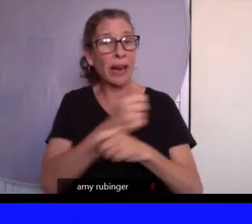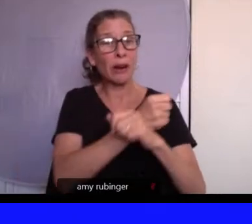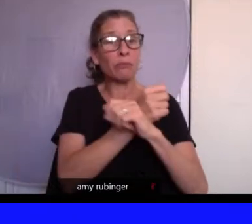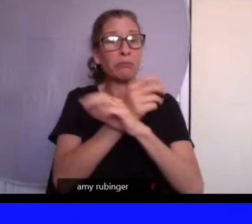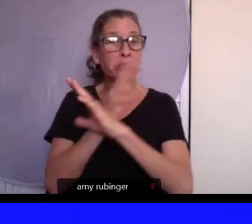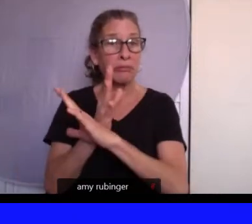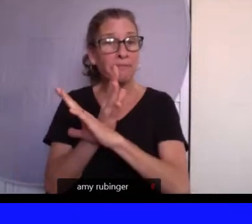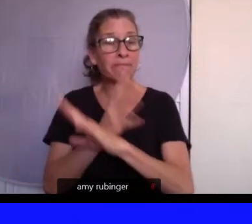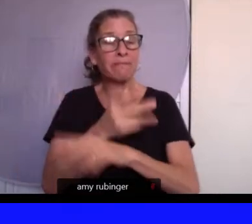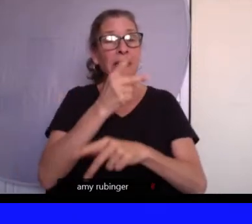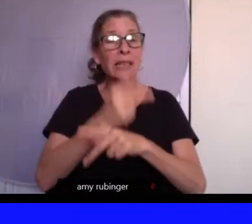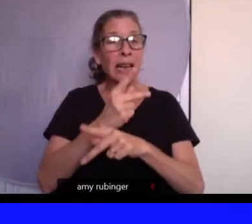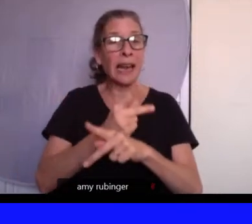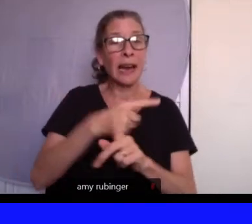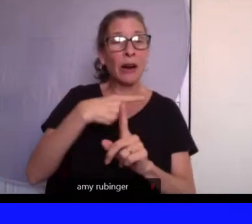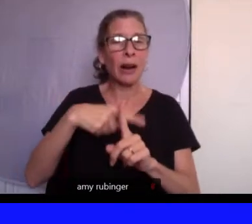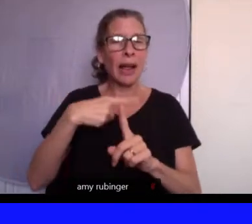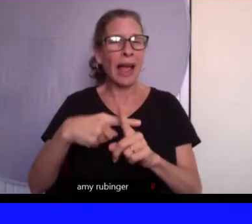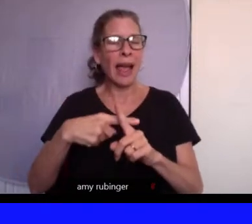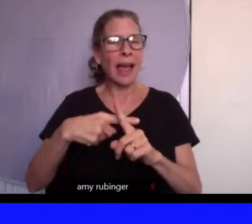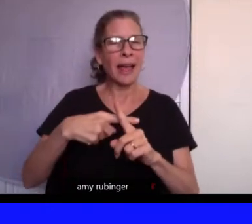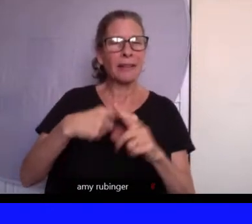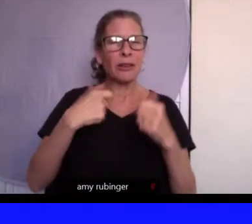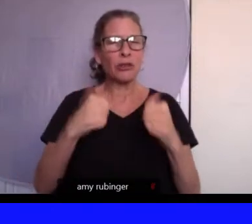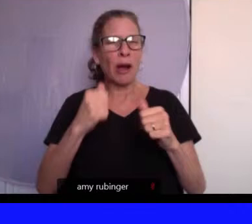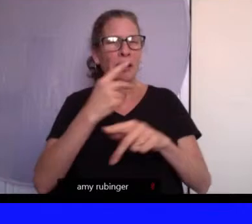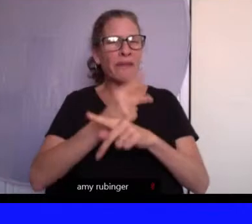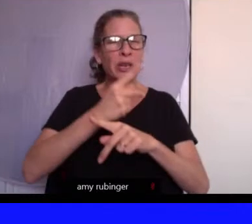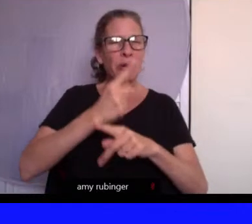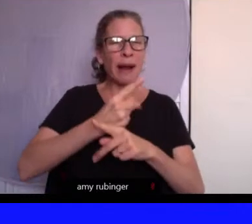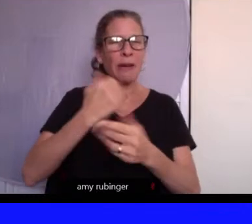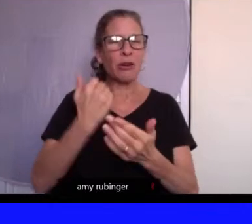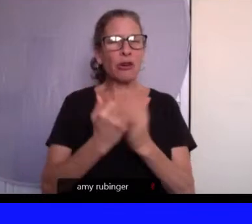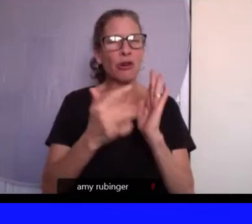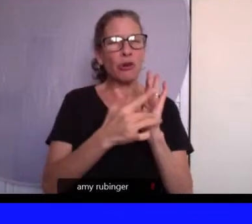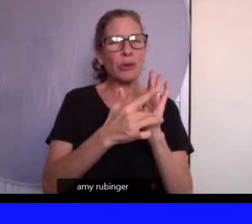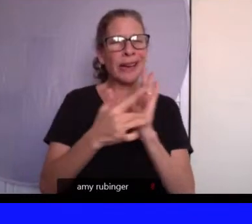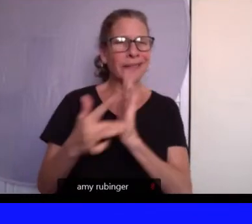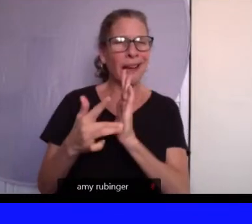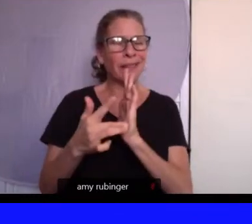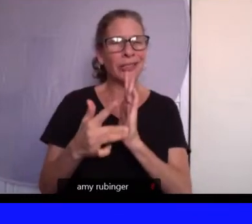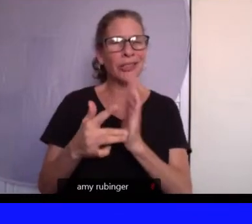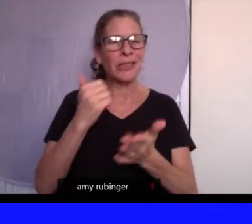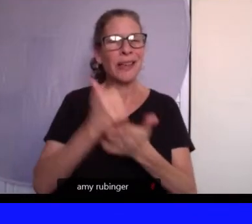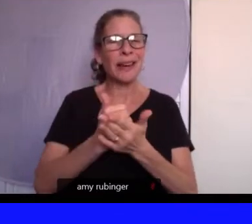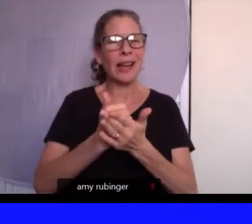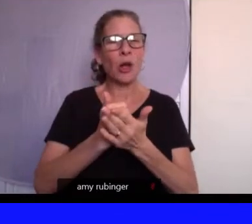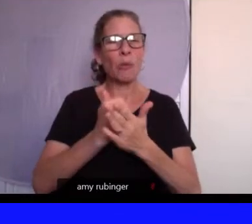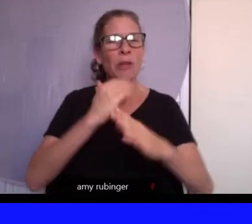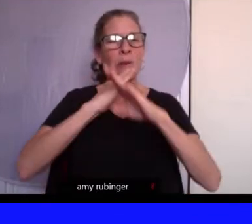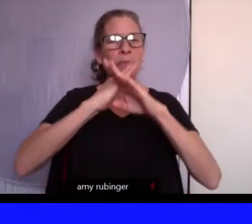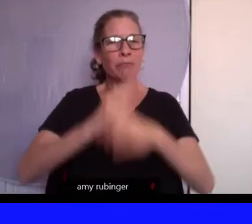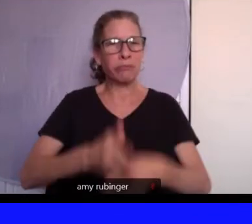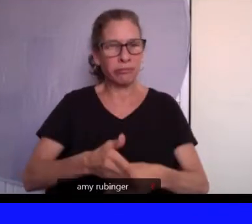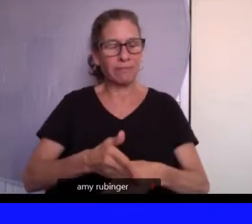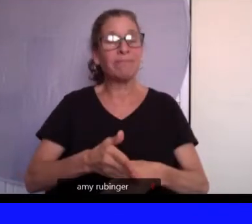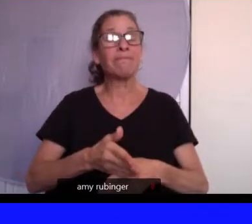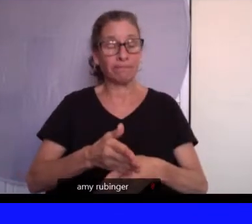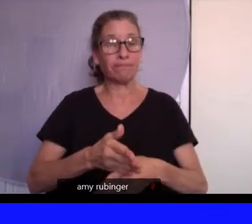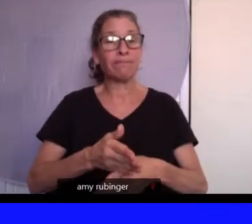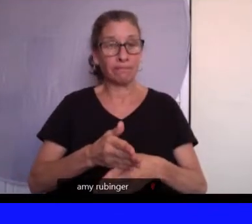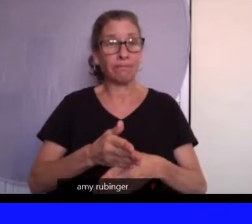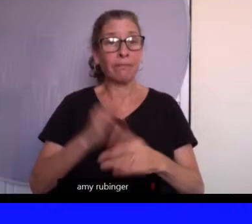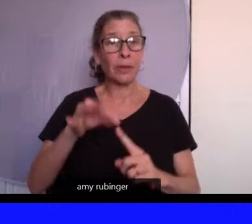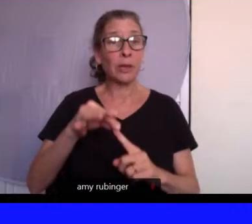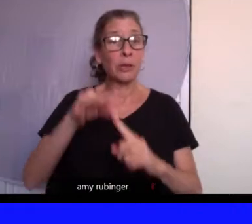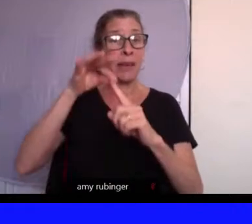using video visits. Can we support distance care for this group of patients that often has barriers to